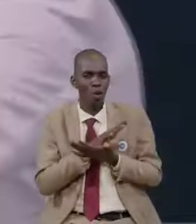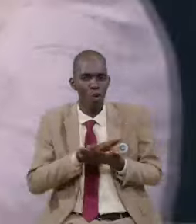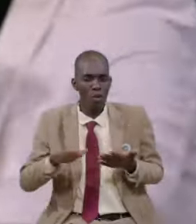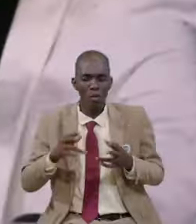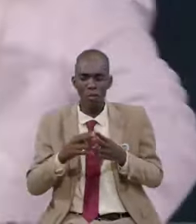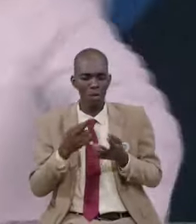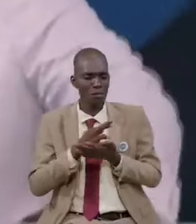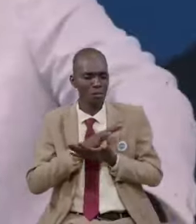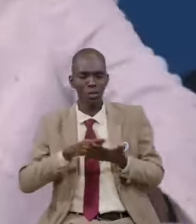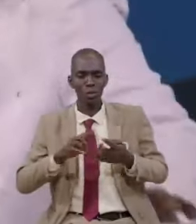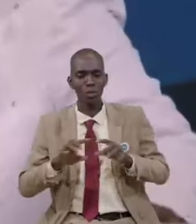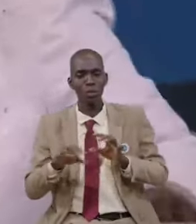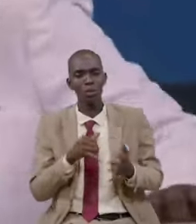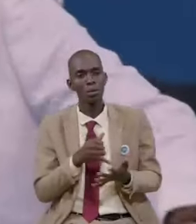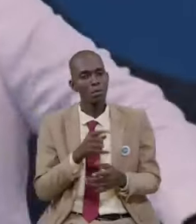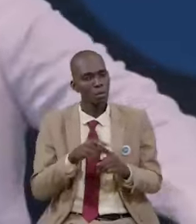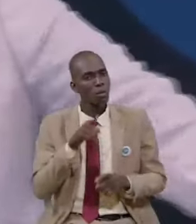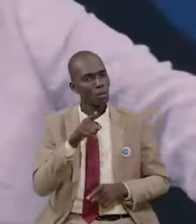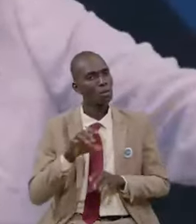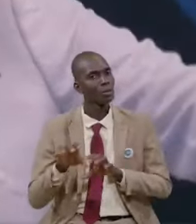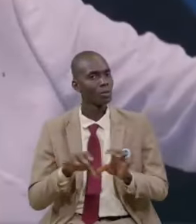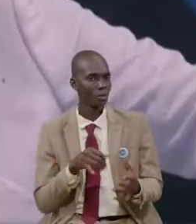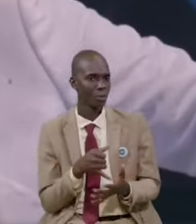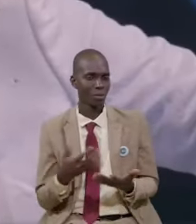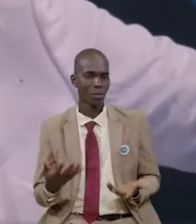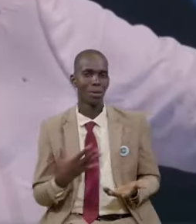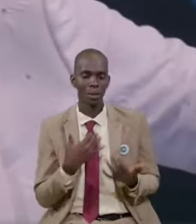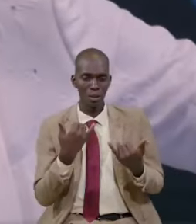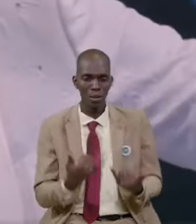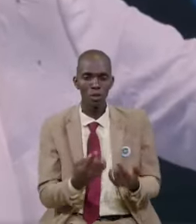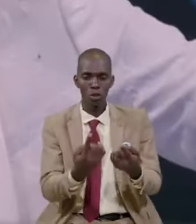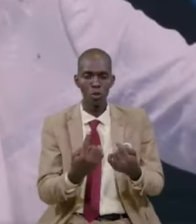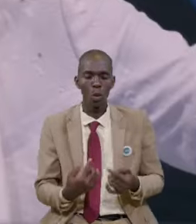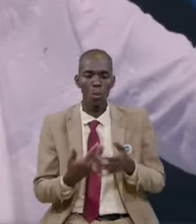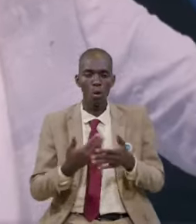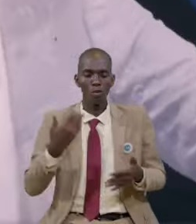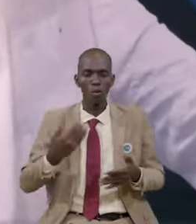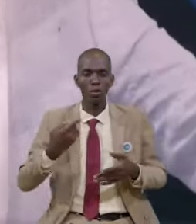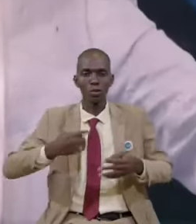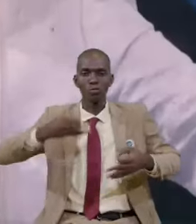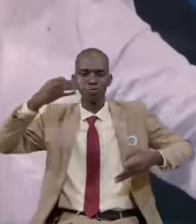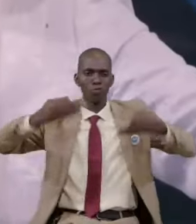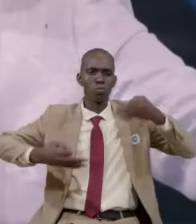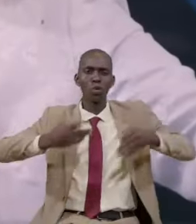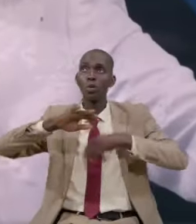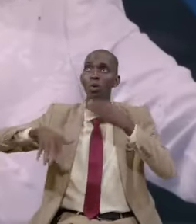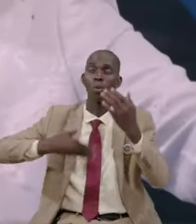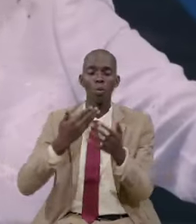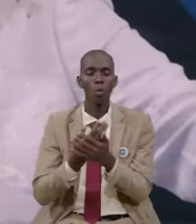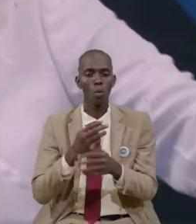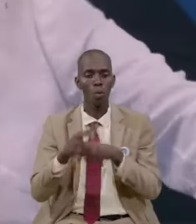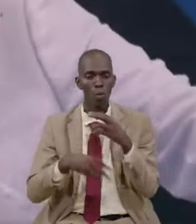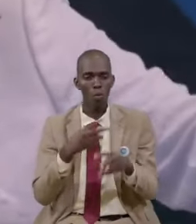are doing it. And now you come before the judge of the whole earth, and they read everything before the whole world,